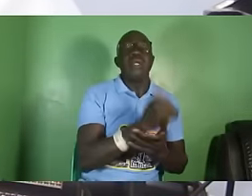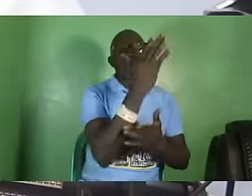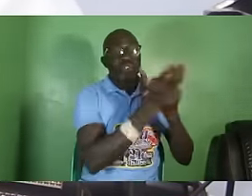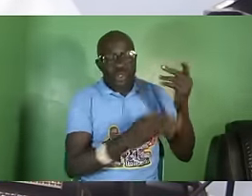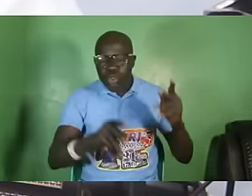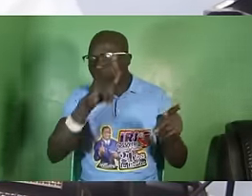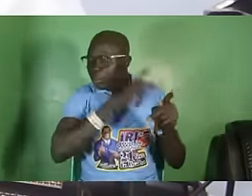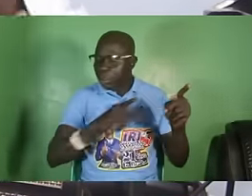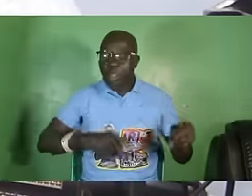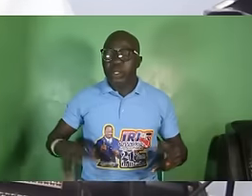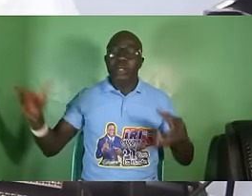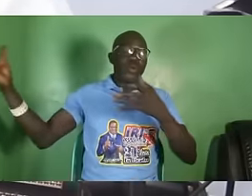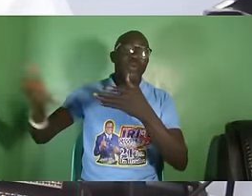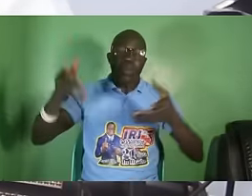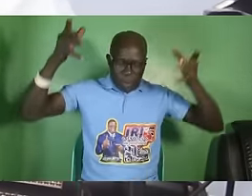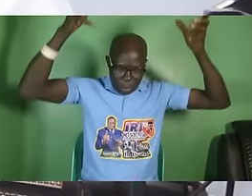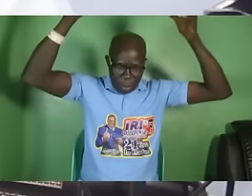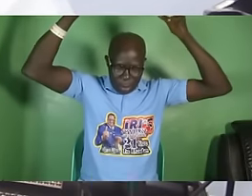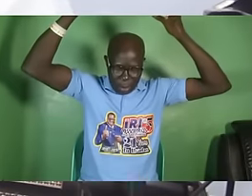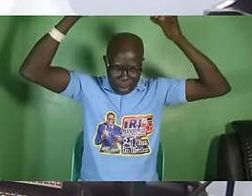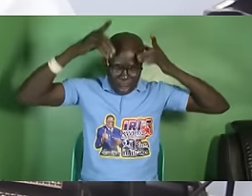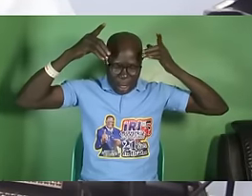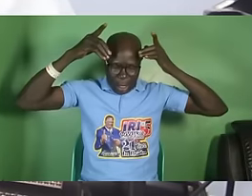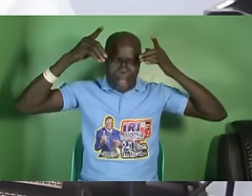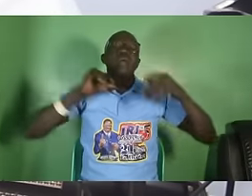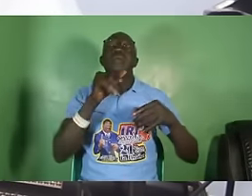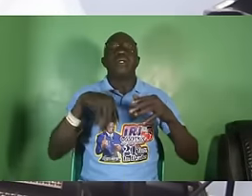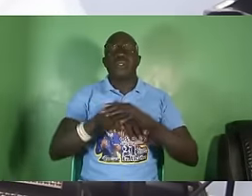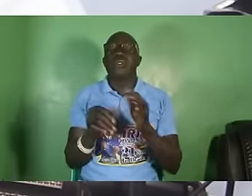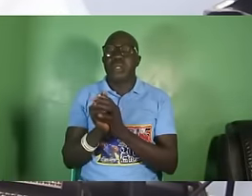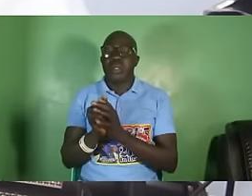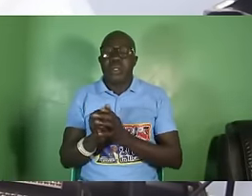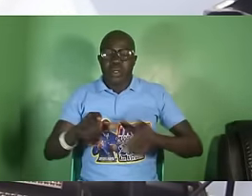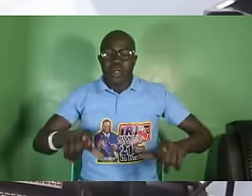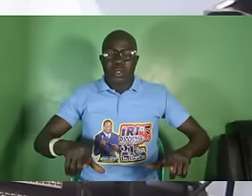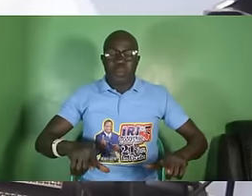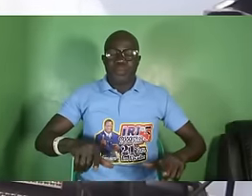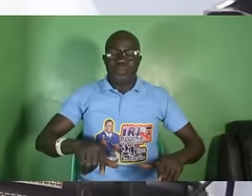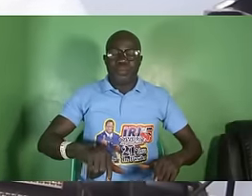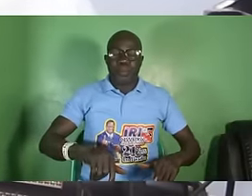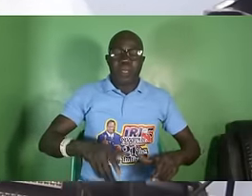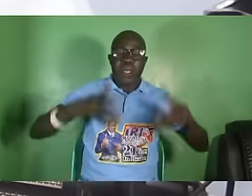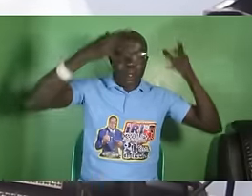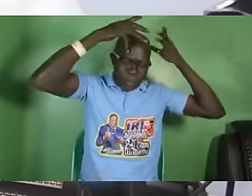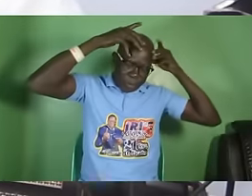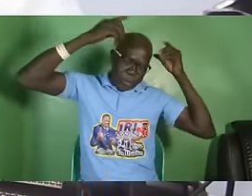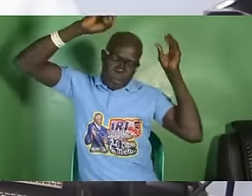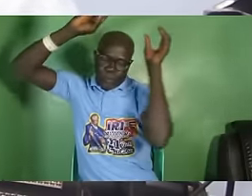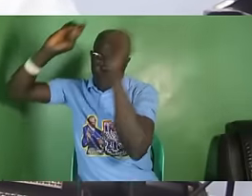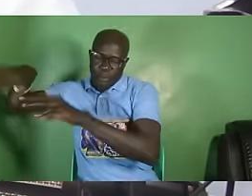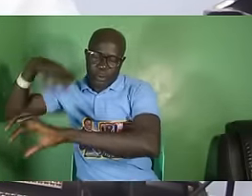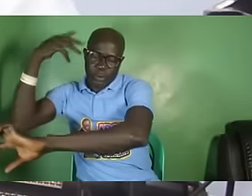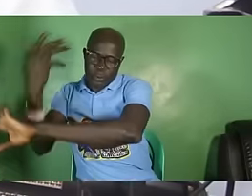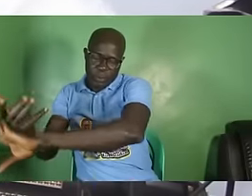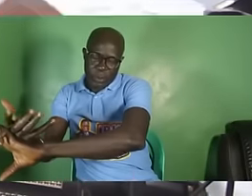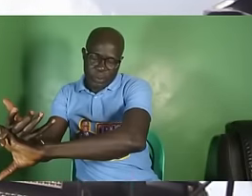But he asked us. Yeah, not there are some people that have been crowned as a king. I hear the bay and they want the sorcerer. And the enemy will put their